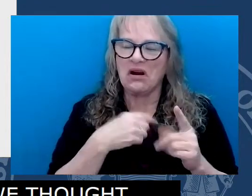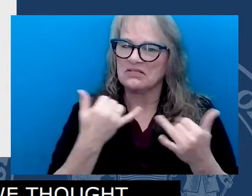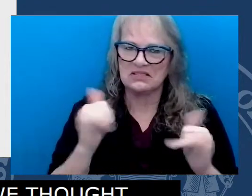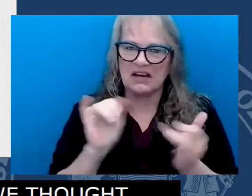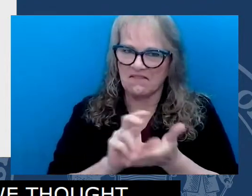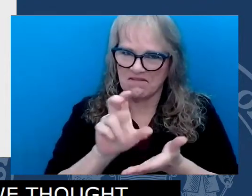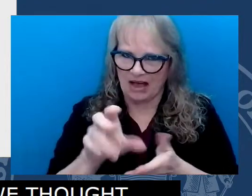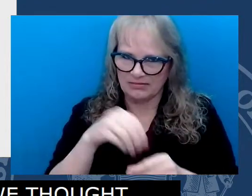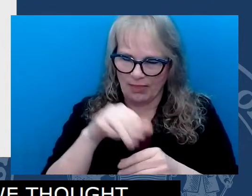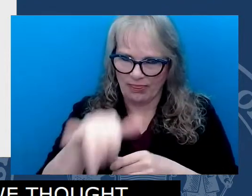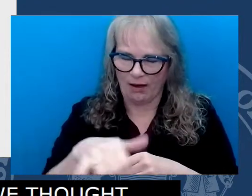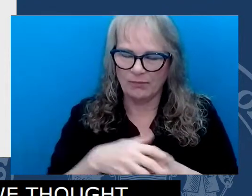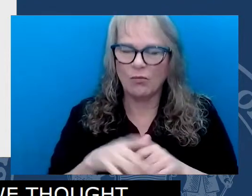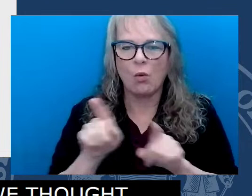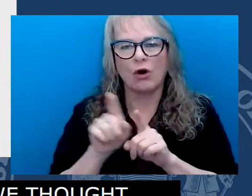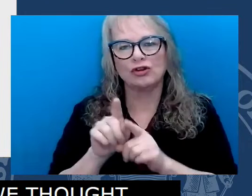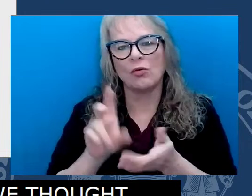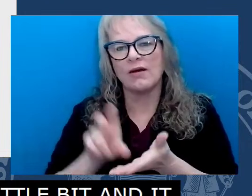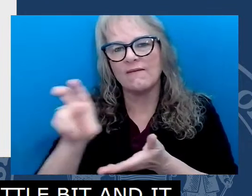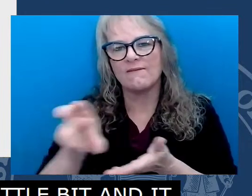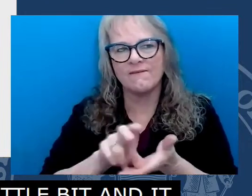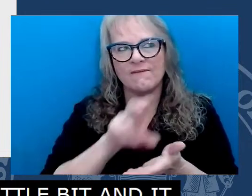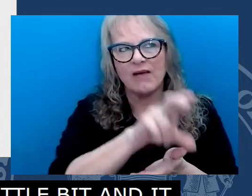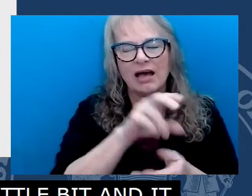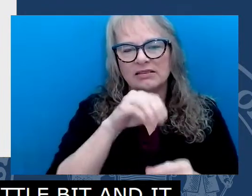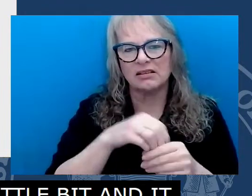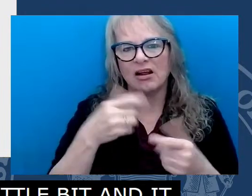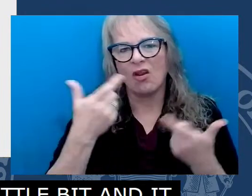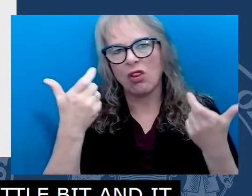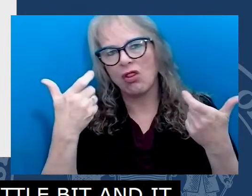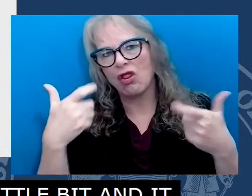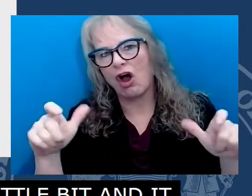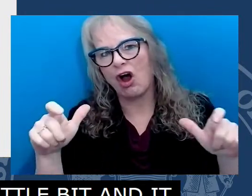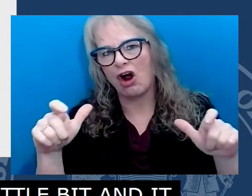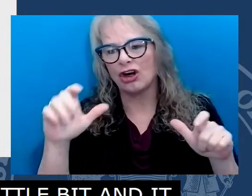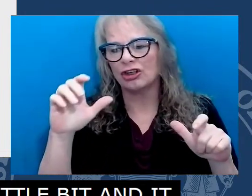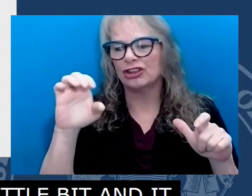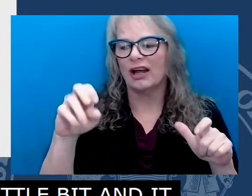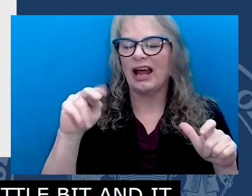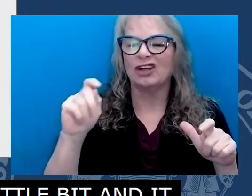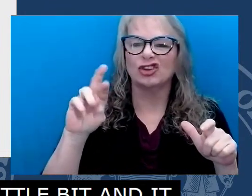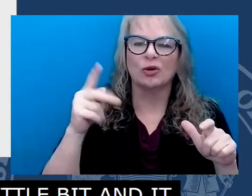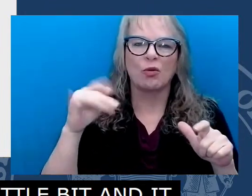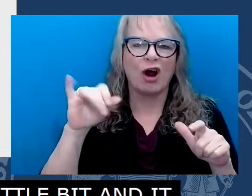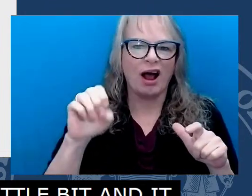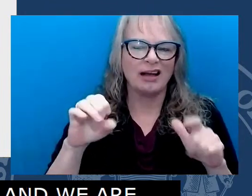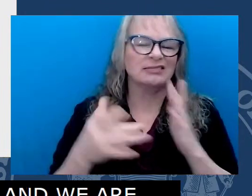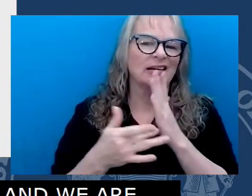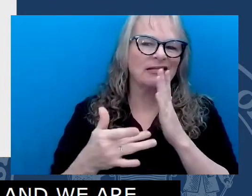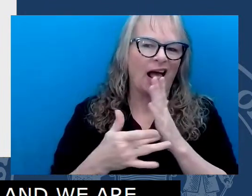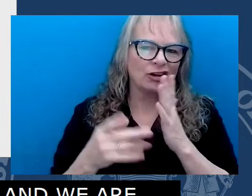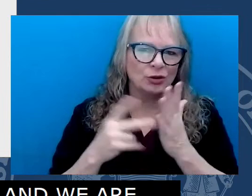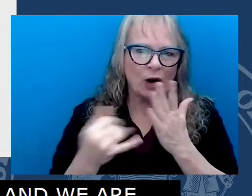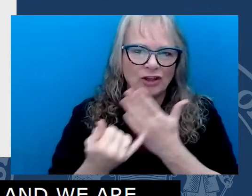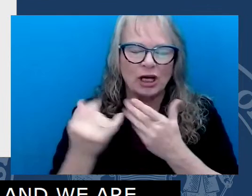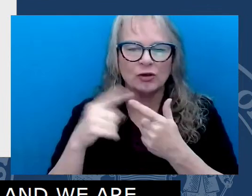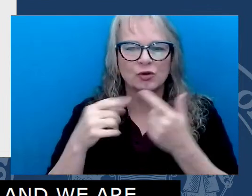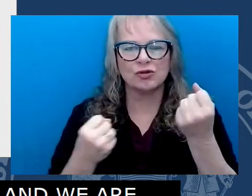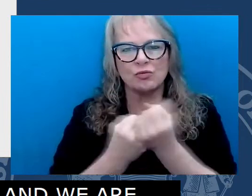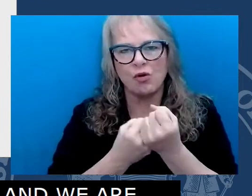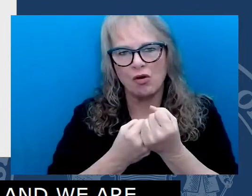there. We're also making investments in large enterprise-wide technology projects to support state agencies and state